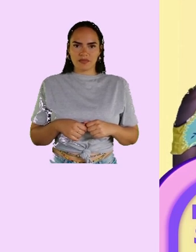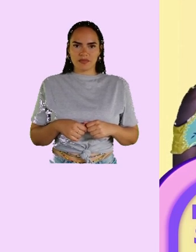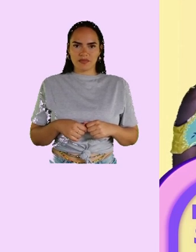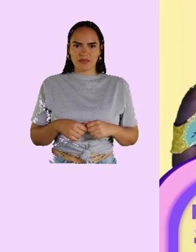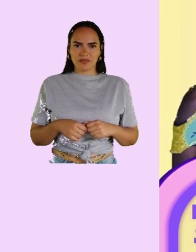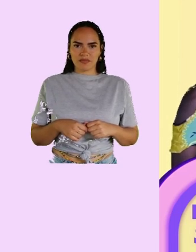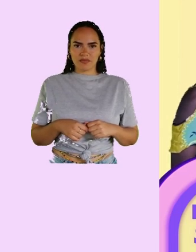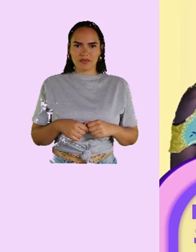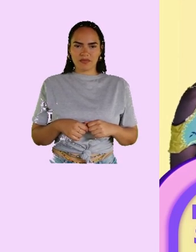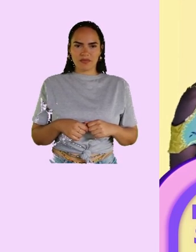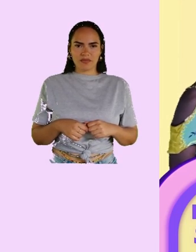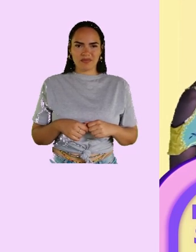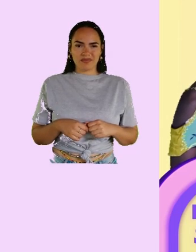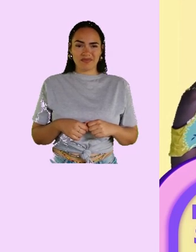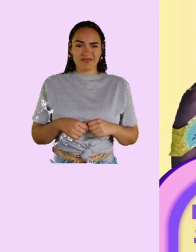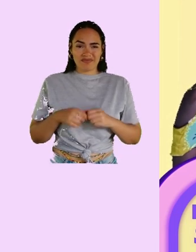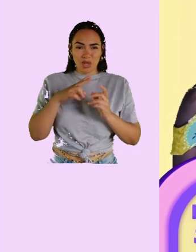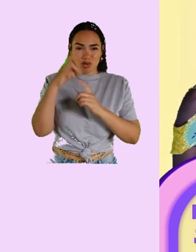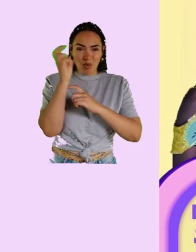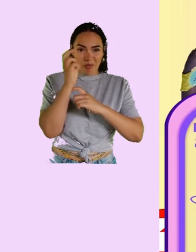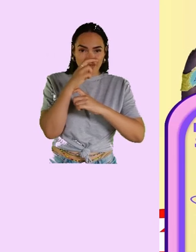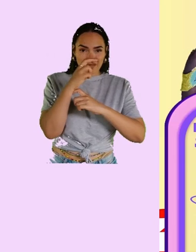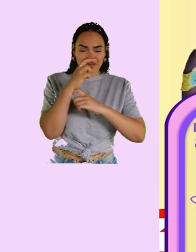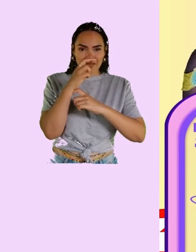Himbo Samiir? Scorpion.